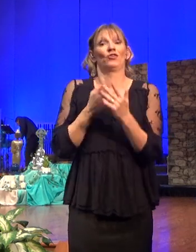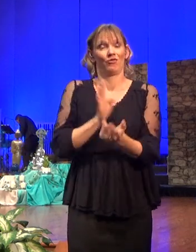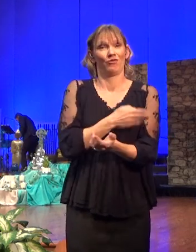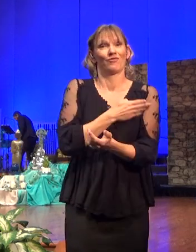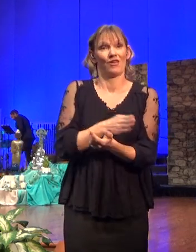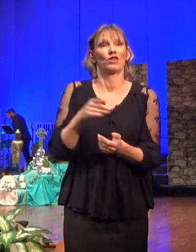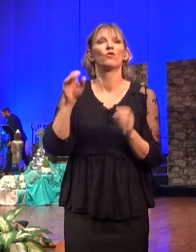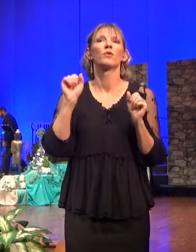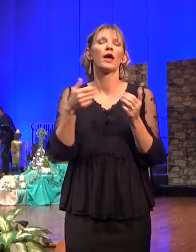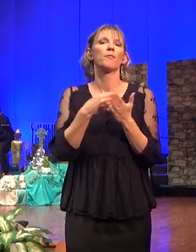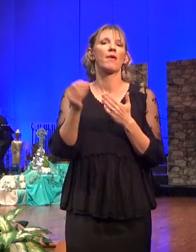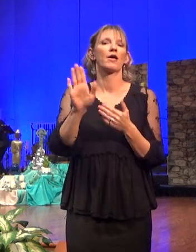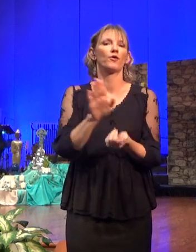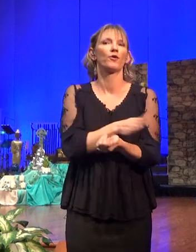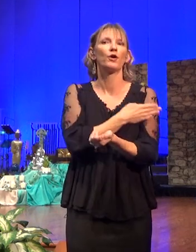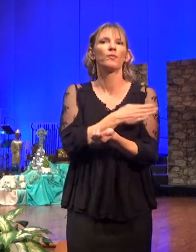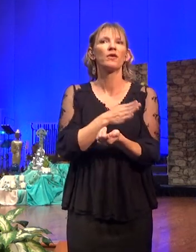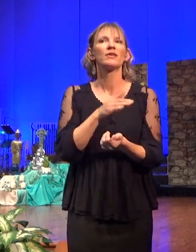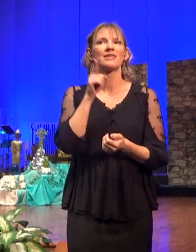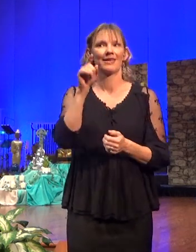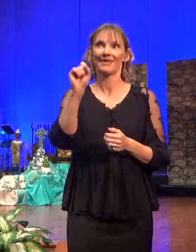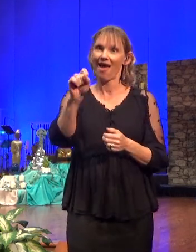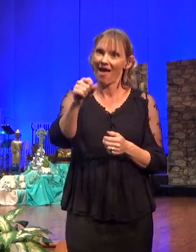get her music. Yeah.